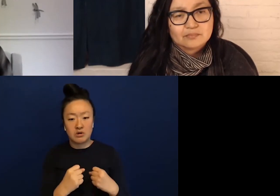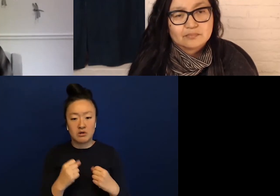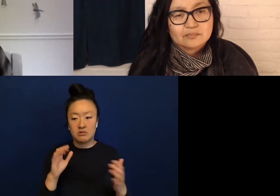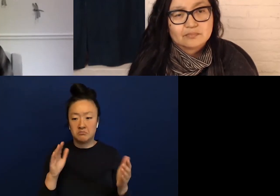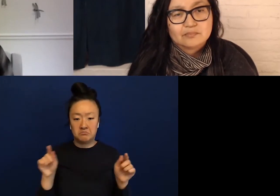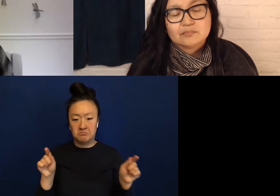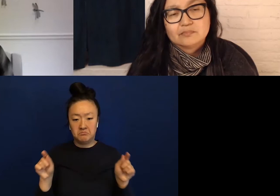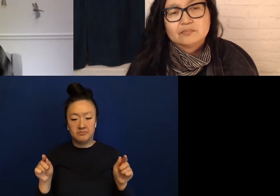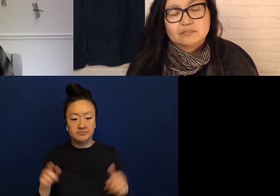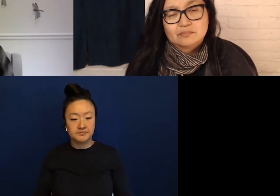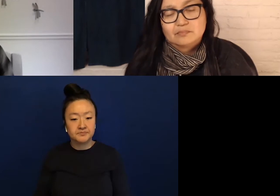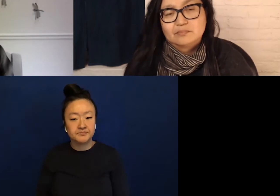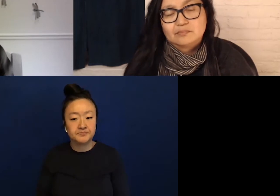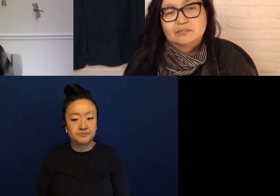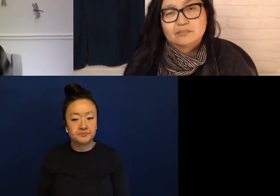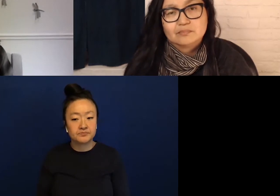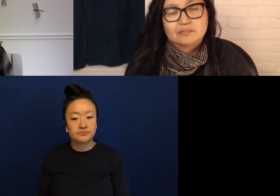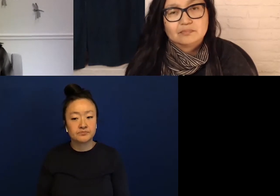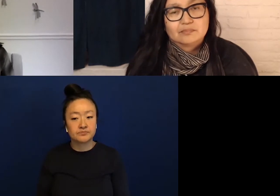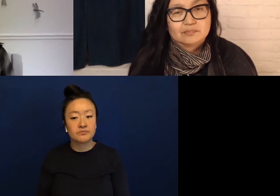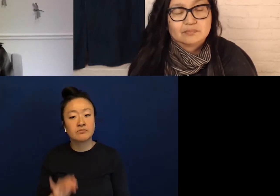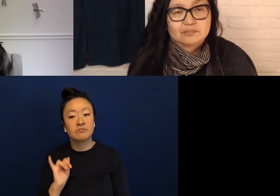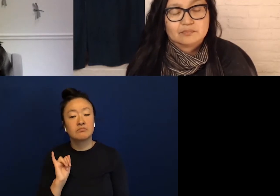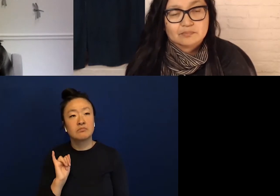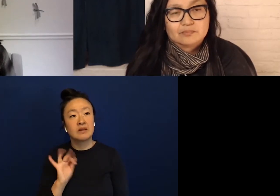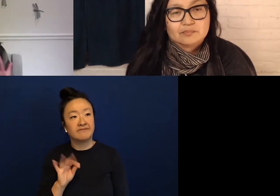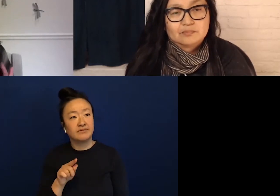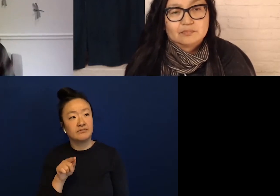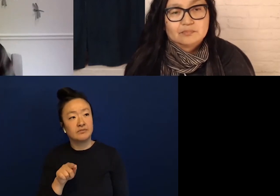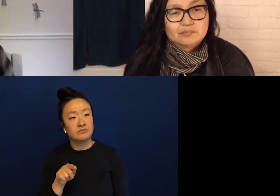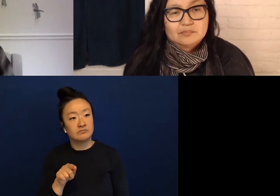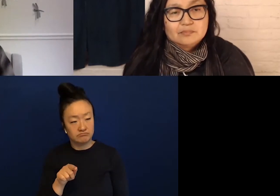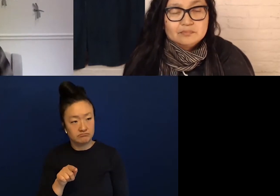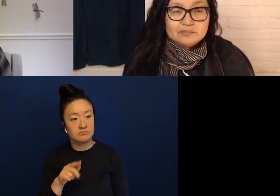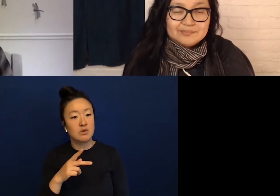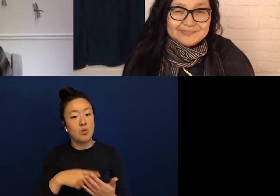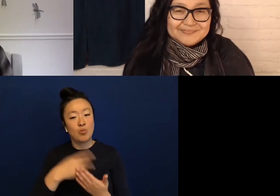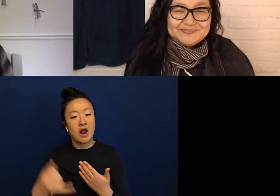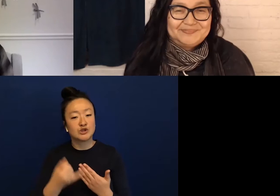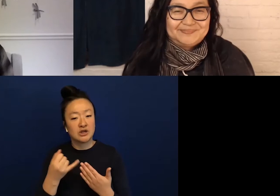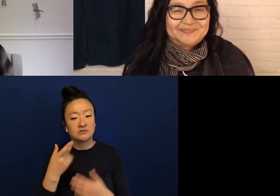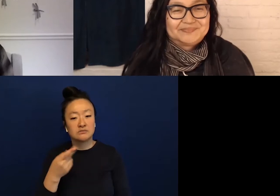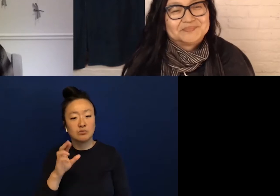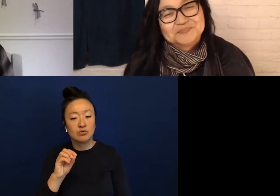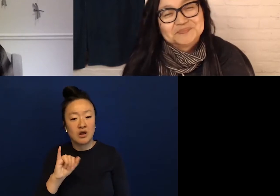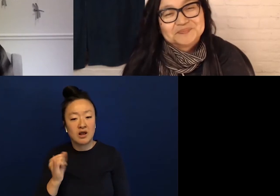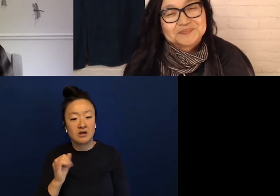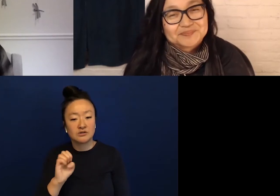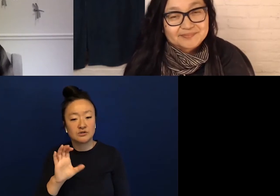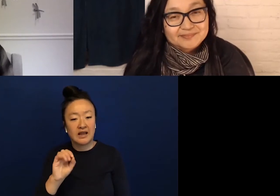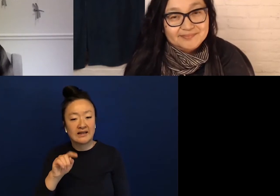the other, if you see projects as this sort of,